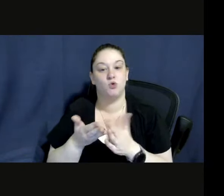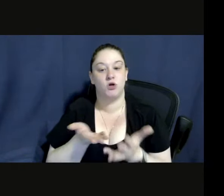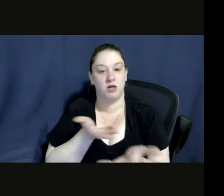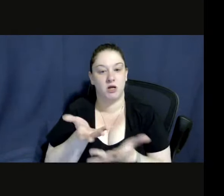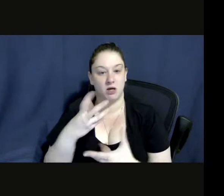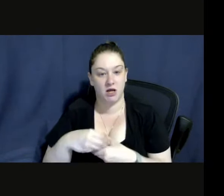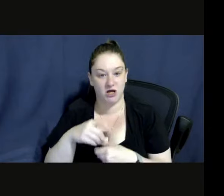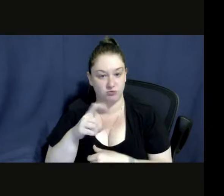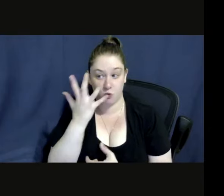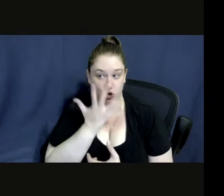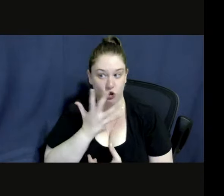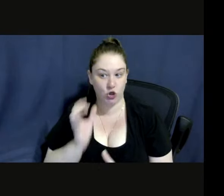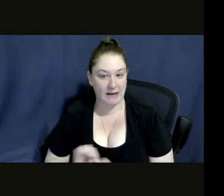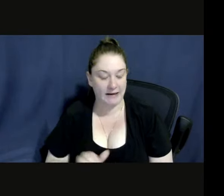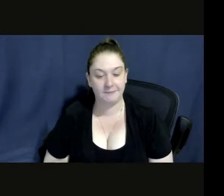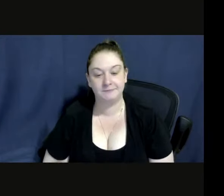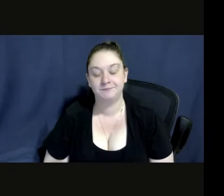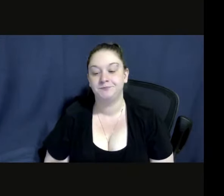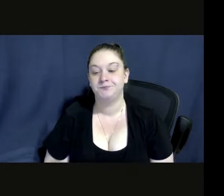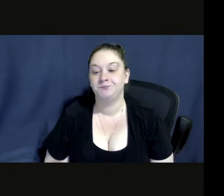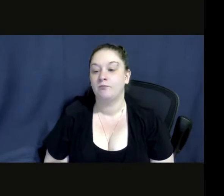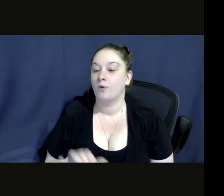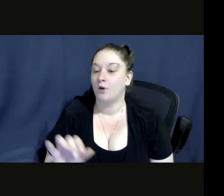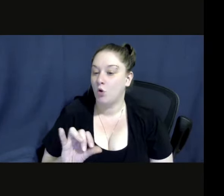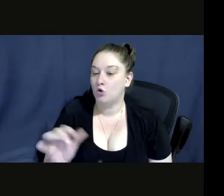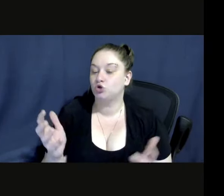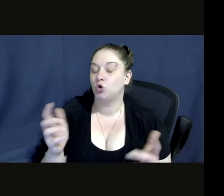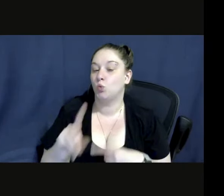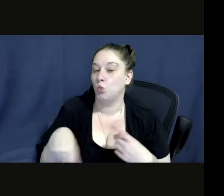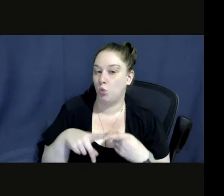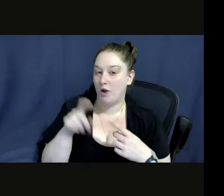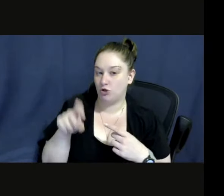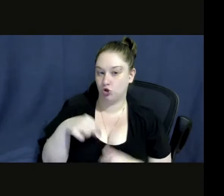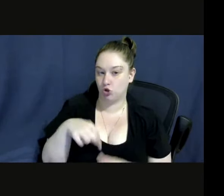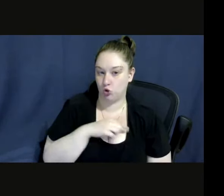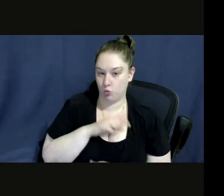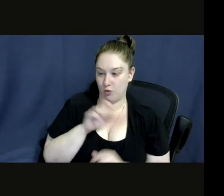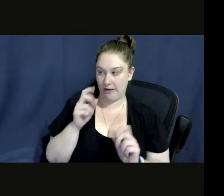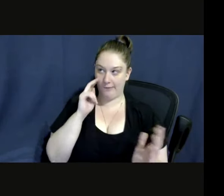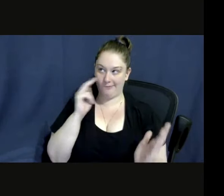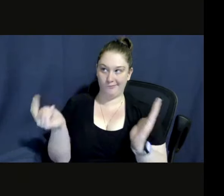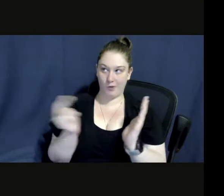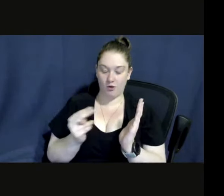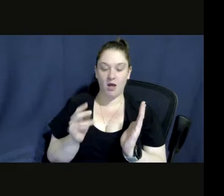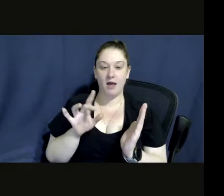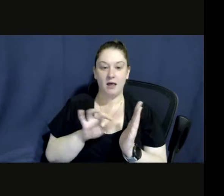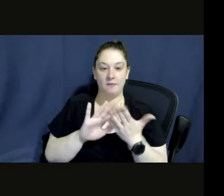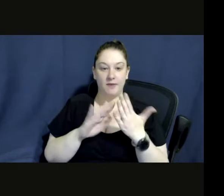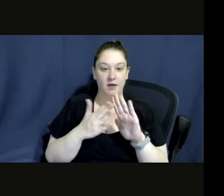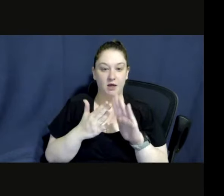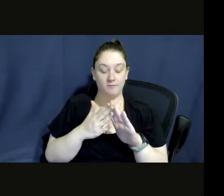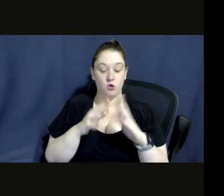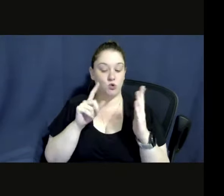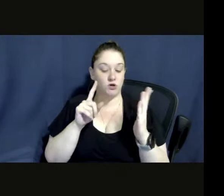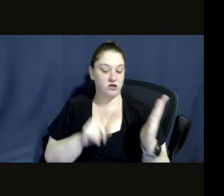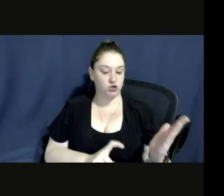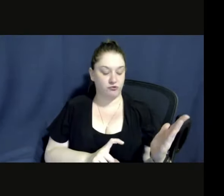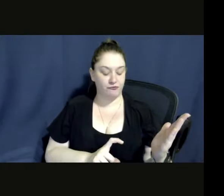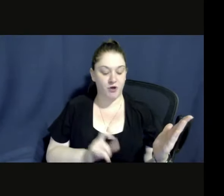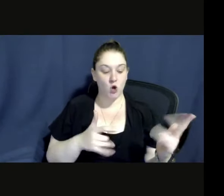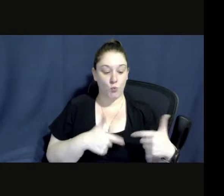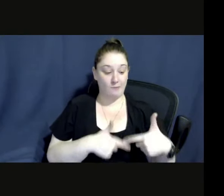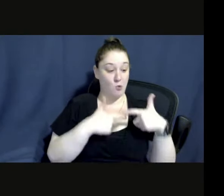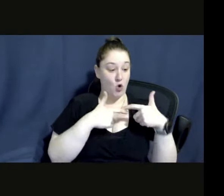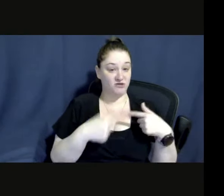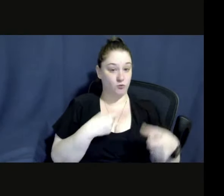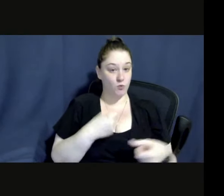report there. Then also, when should we revisit the community survey? We kind of took a pause this year. When should we bring that back?